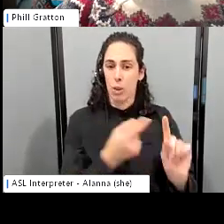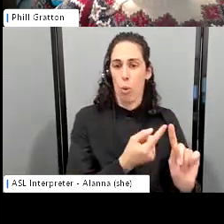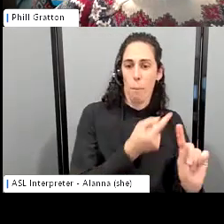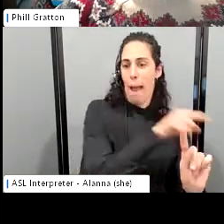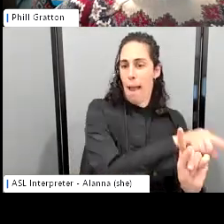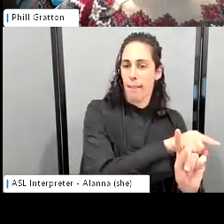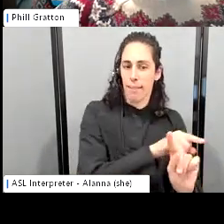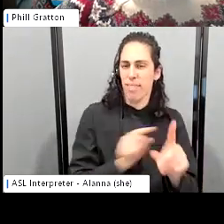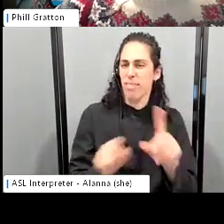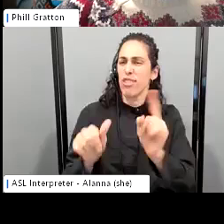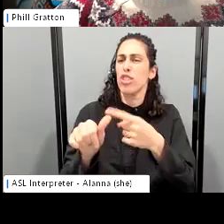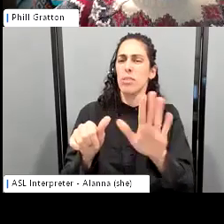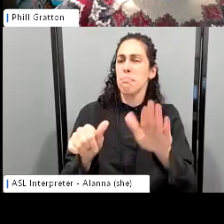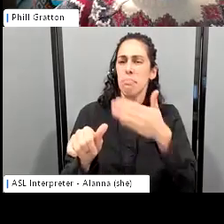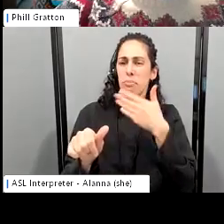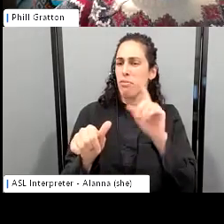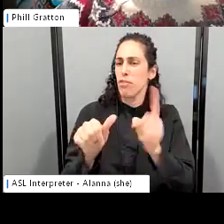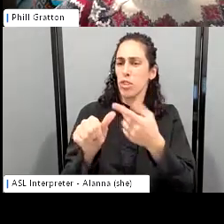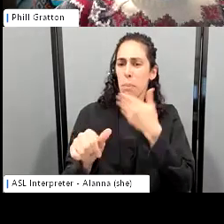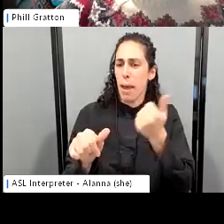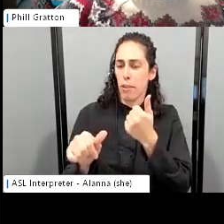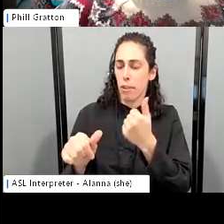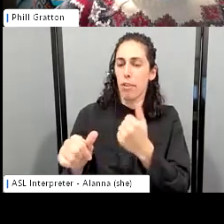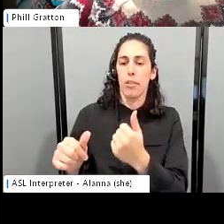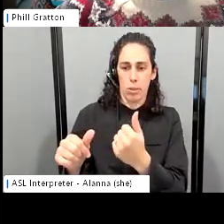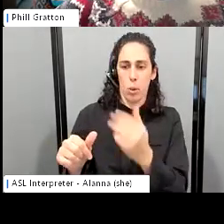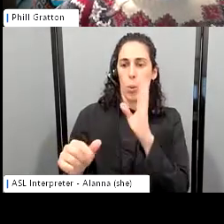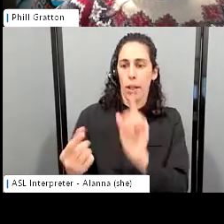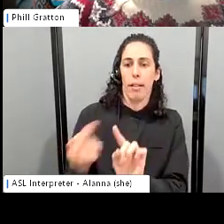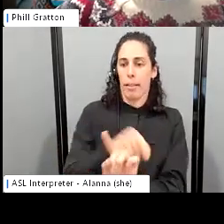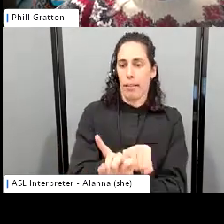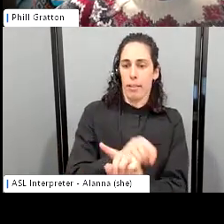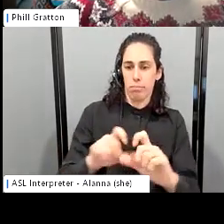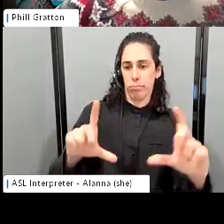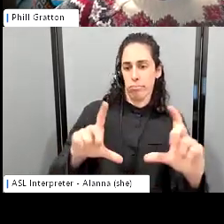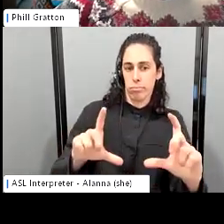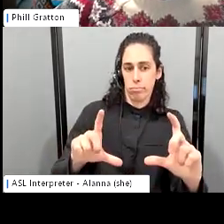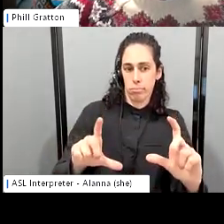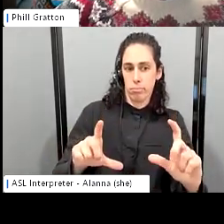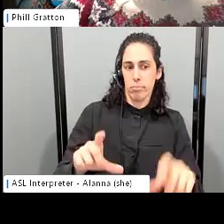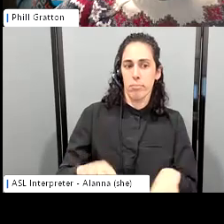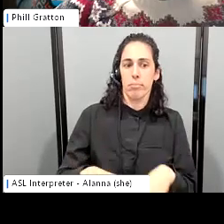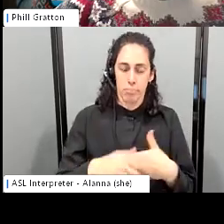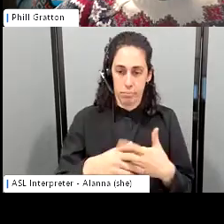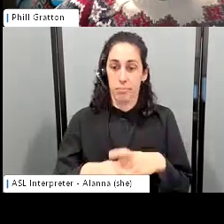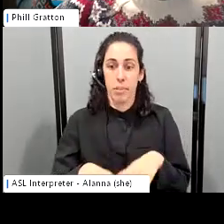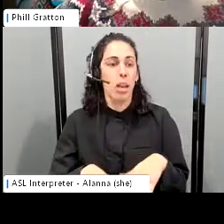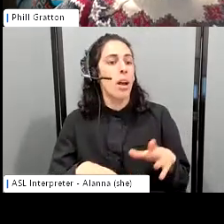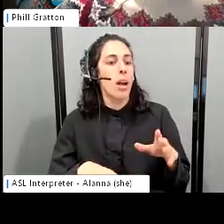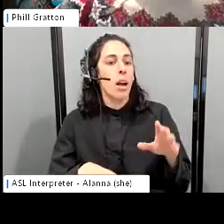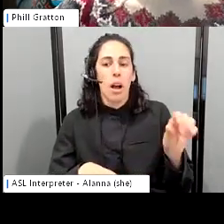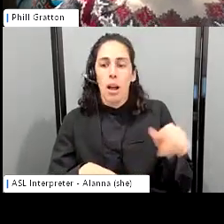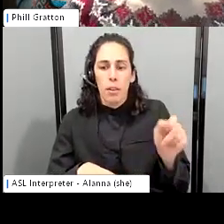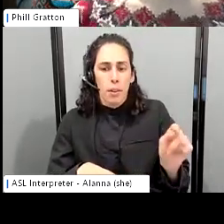can go back. Here's the old one, and here's the new one. But continuing on here, these little thumbs up or thumbs